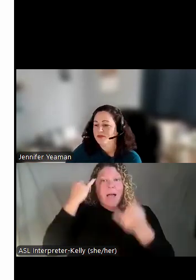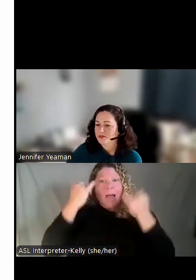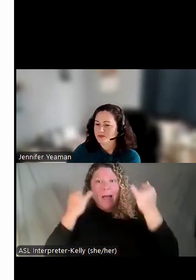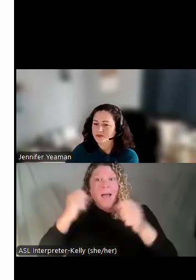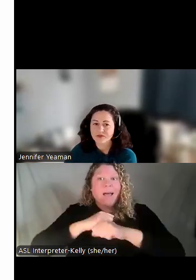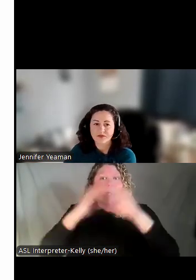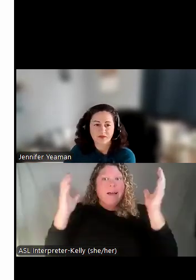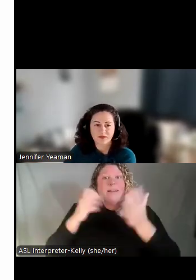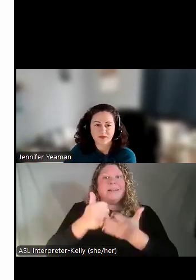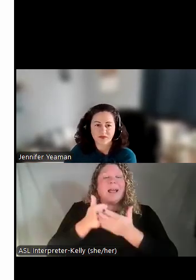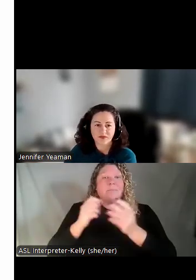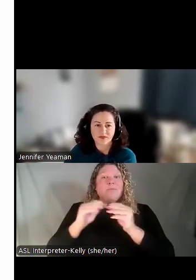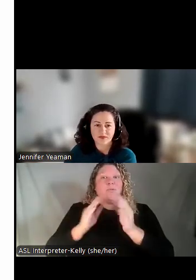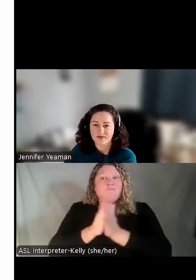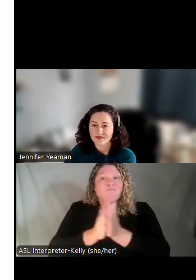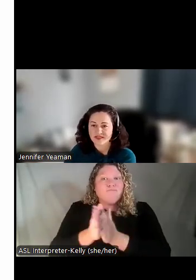change.